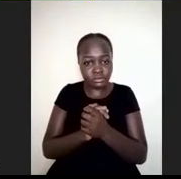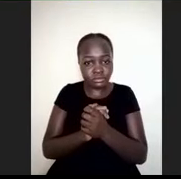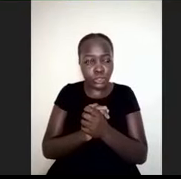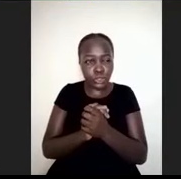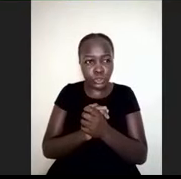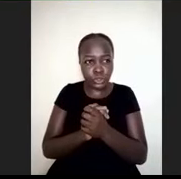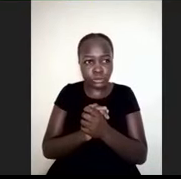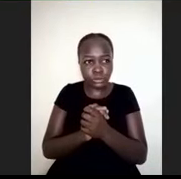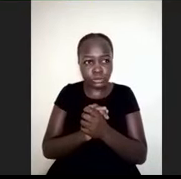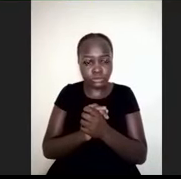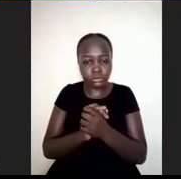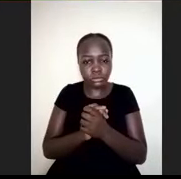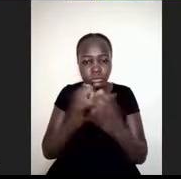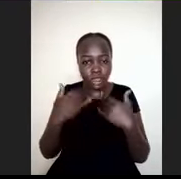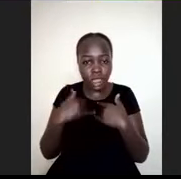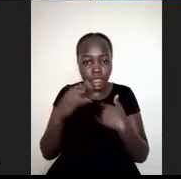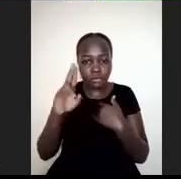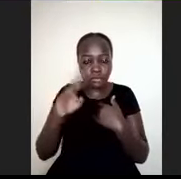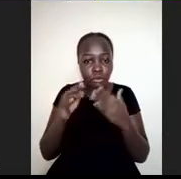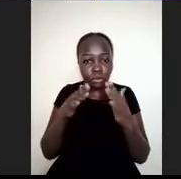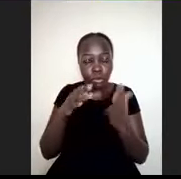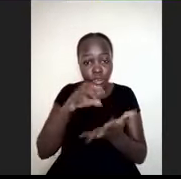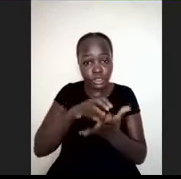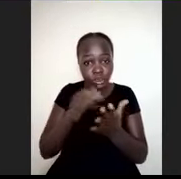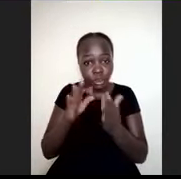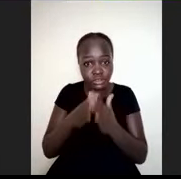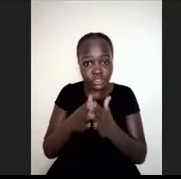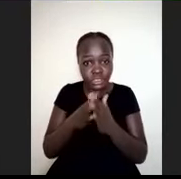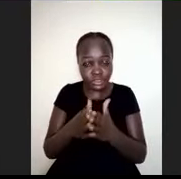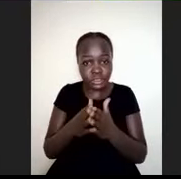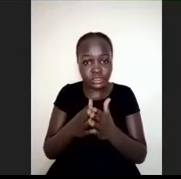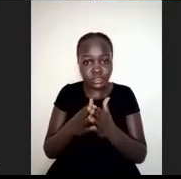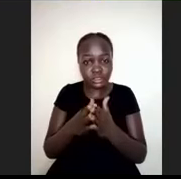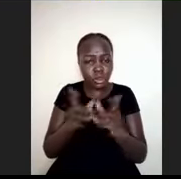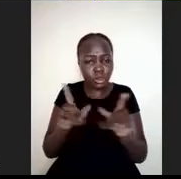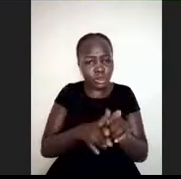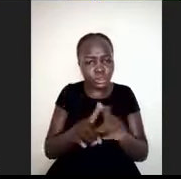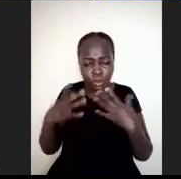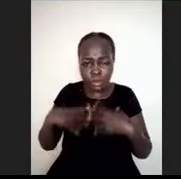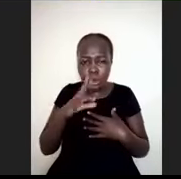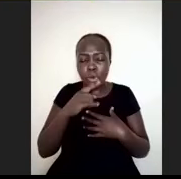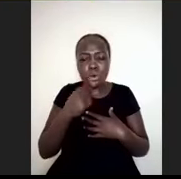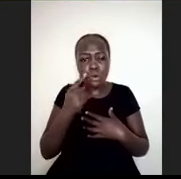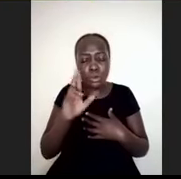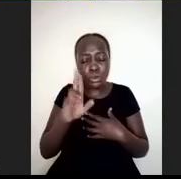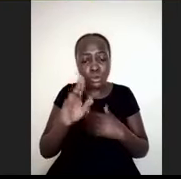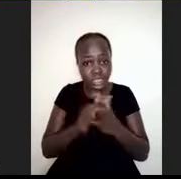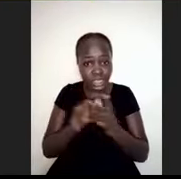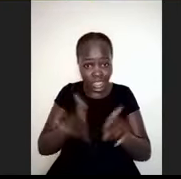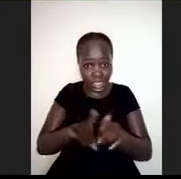There's no issue of sex. Even the couples who use that as part of their marriage,